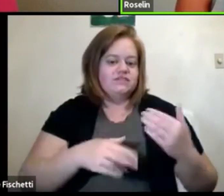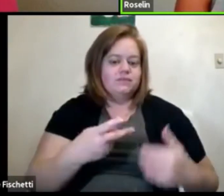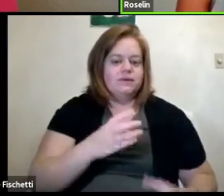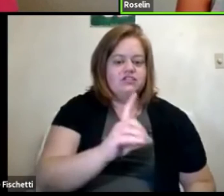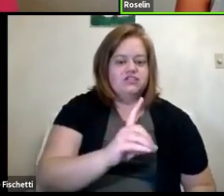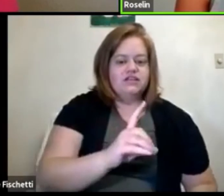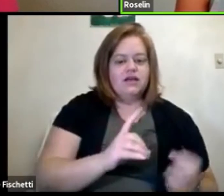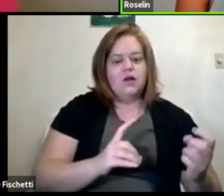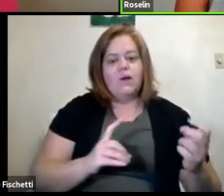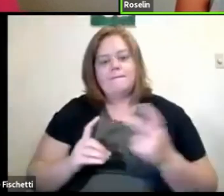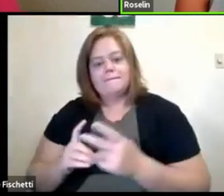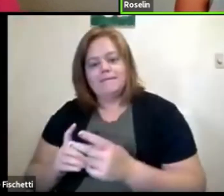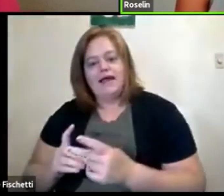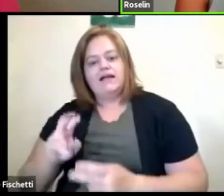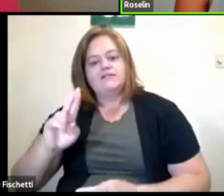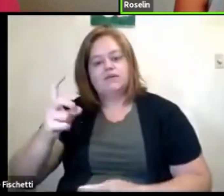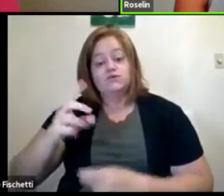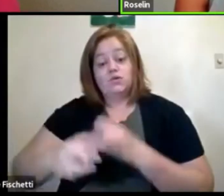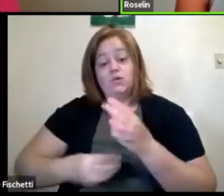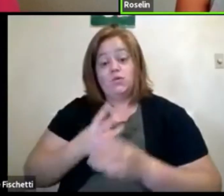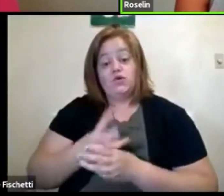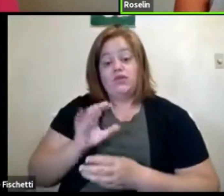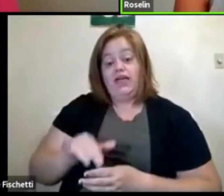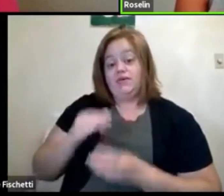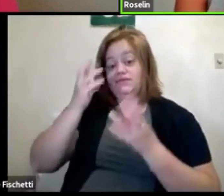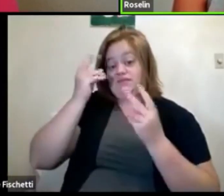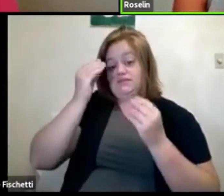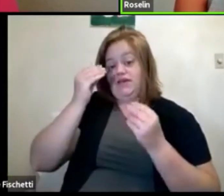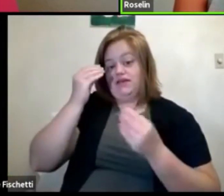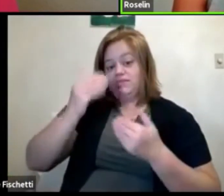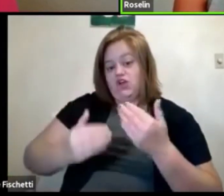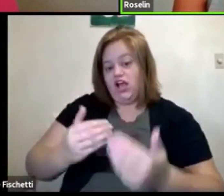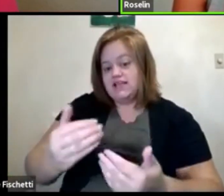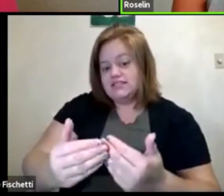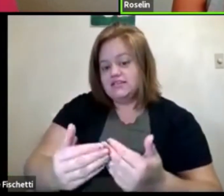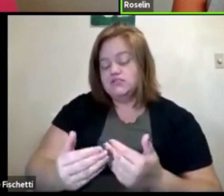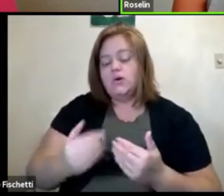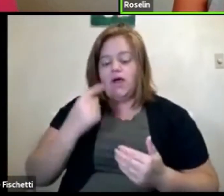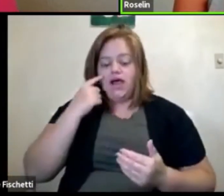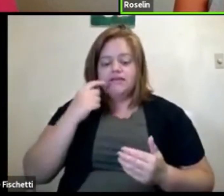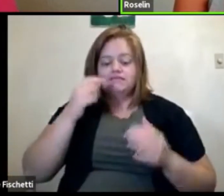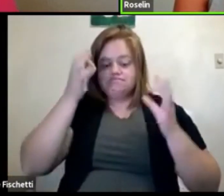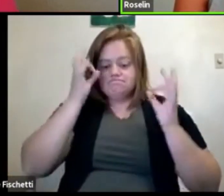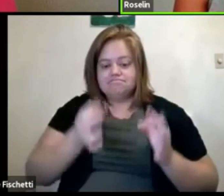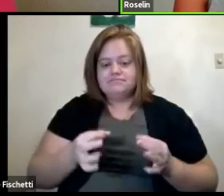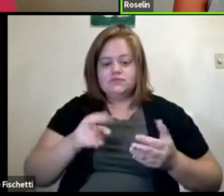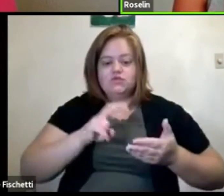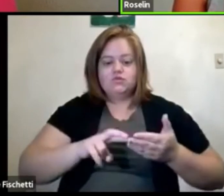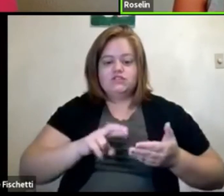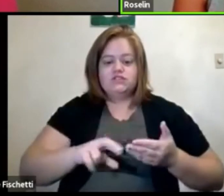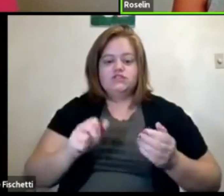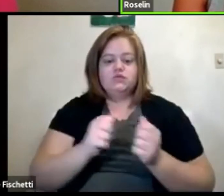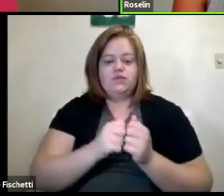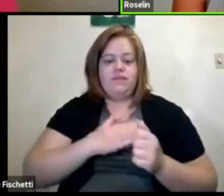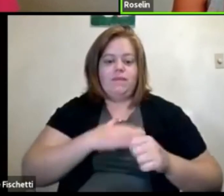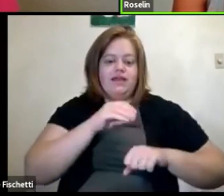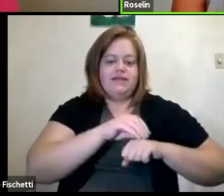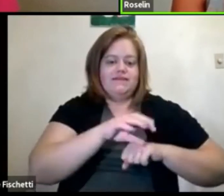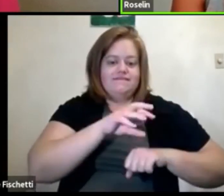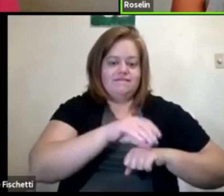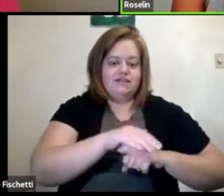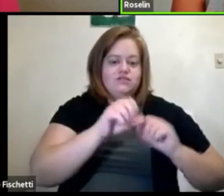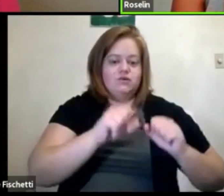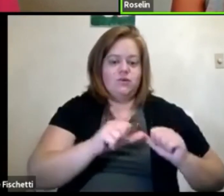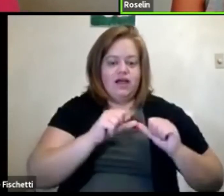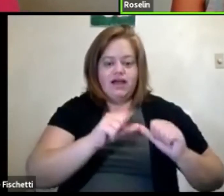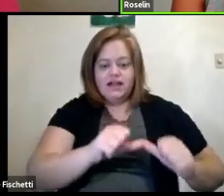to the pharmaceutical industry. That was like what I was thinking. So that's why I chose to work with my advisor, so I could do